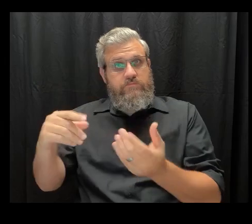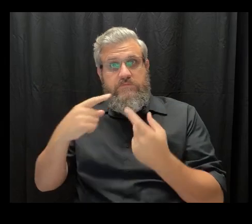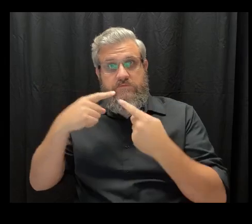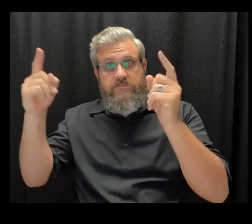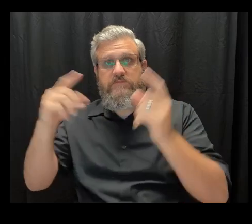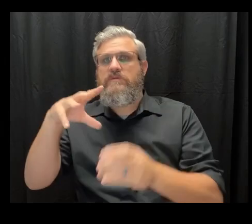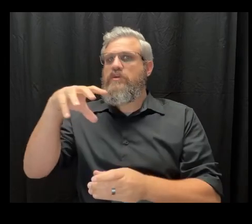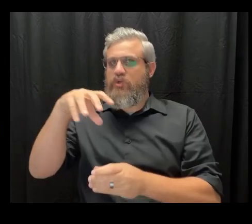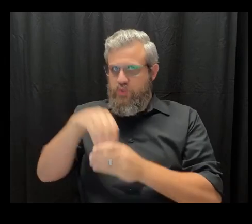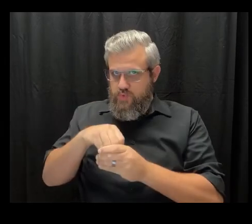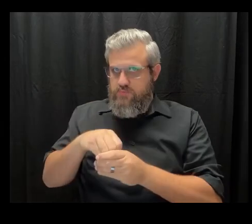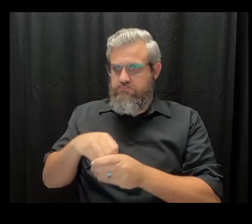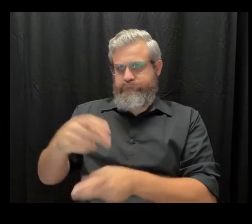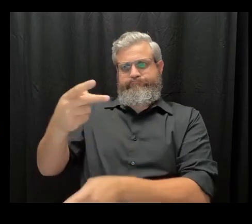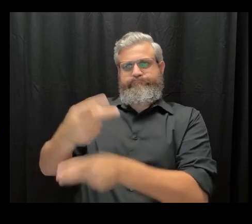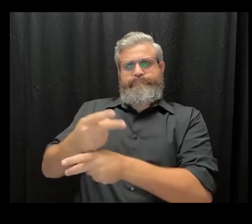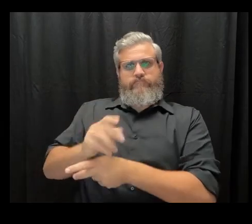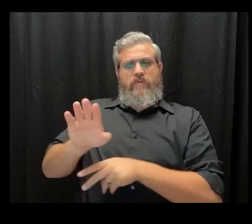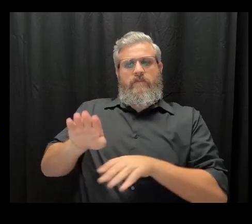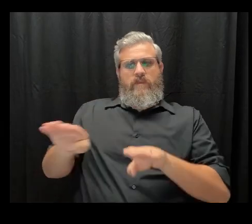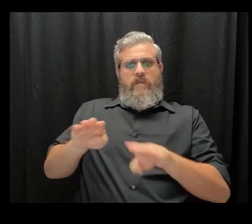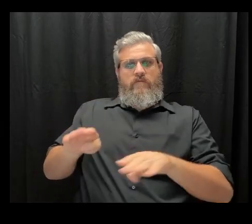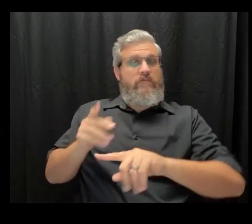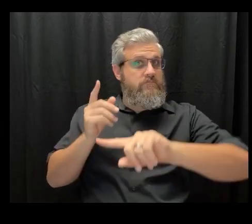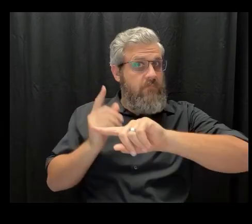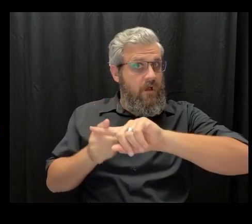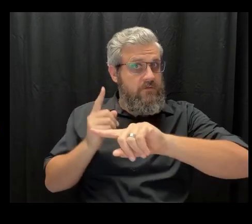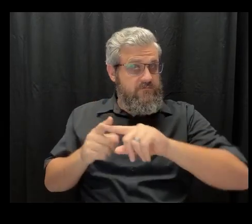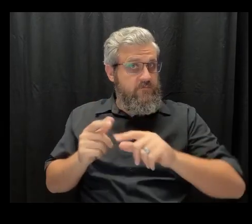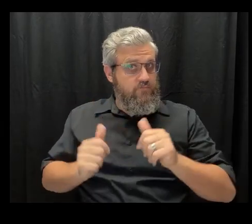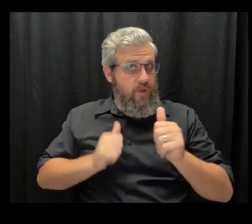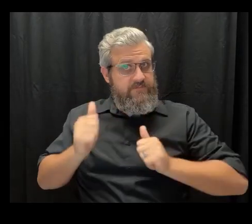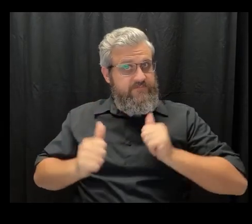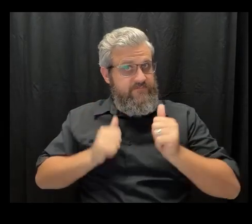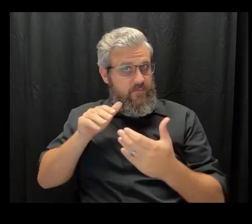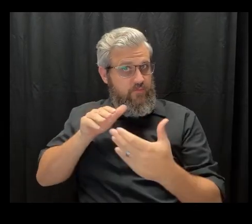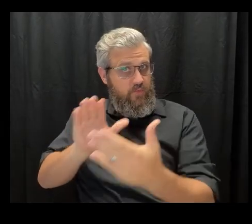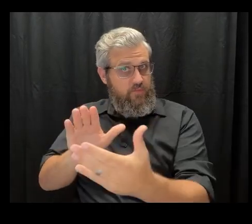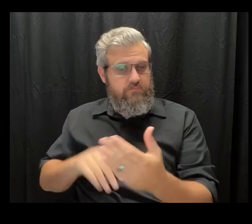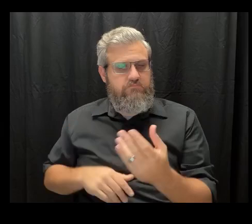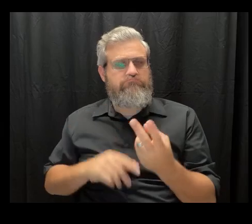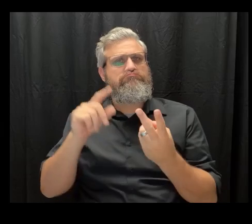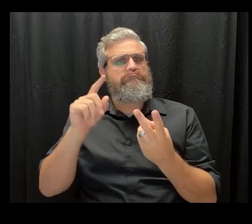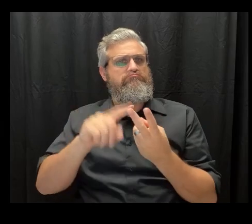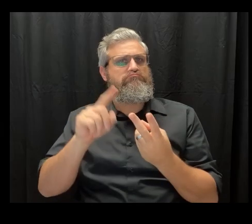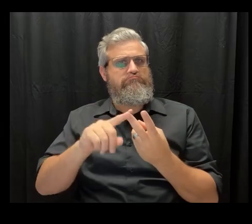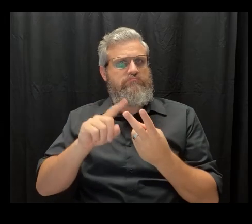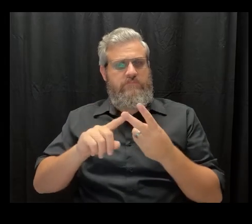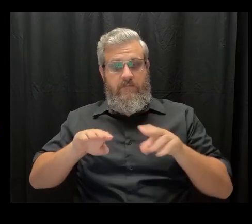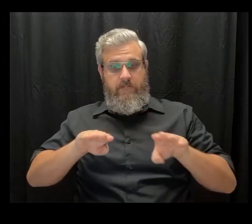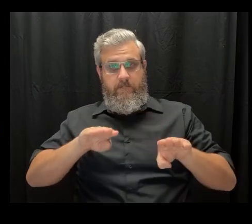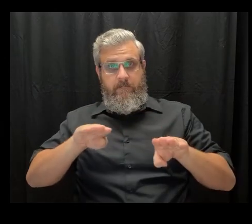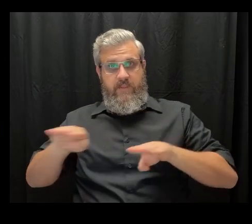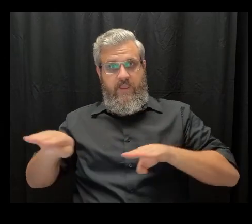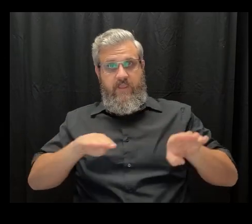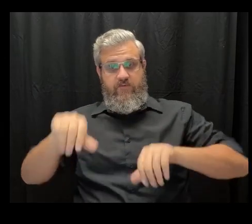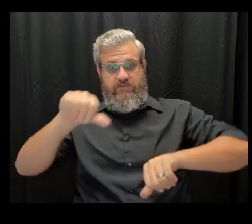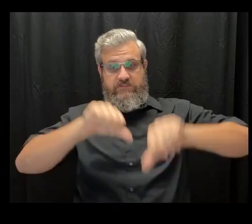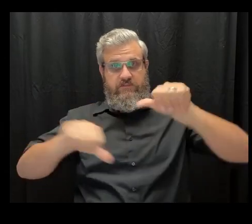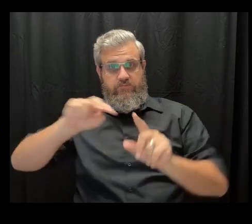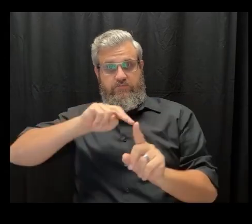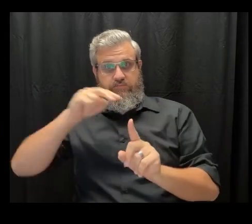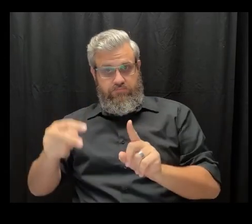and proactive way. Second, from a behavioral science perspective, we know that you can't just eliminate a behavior.